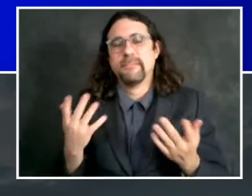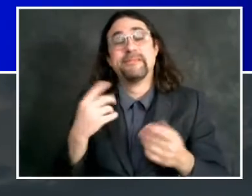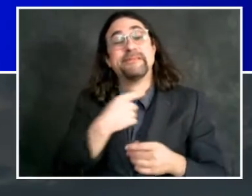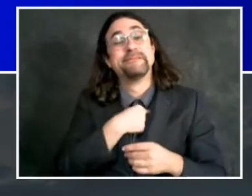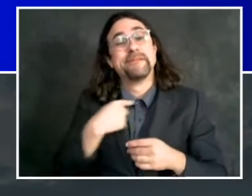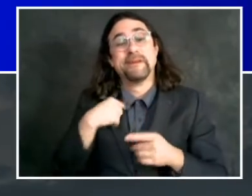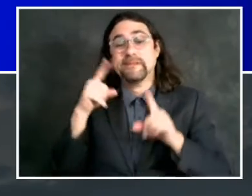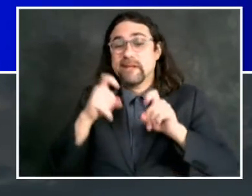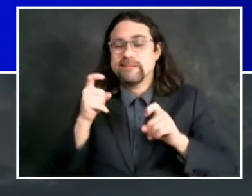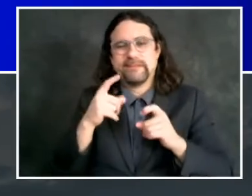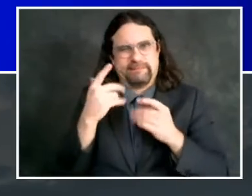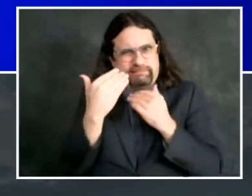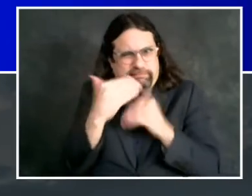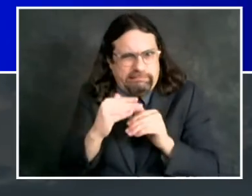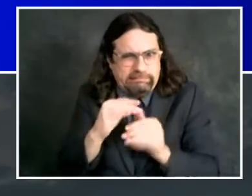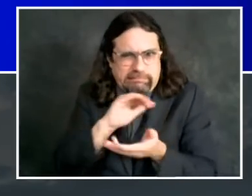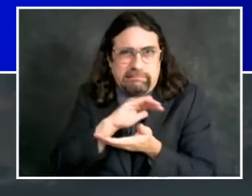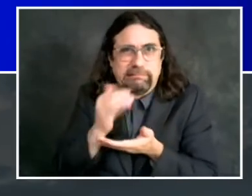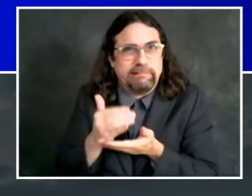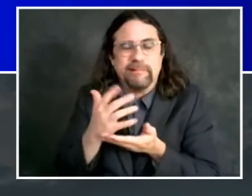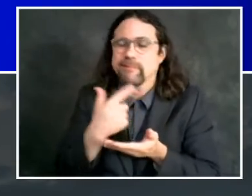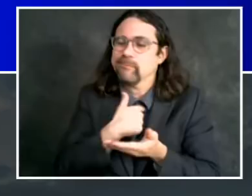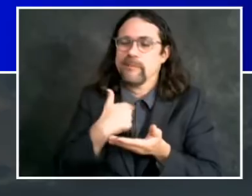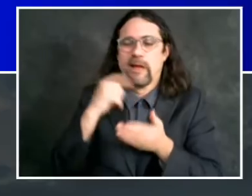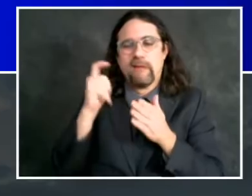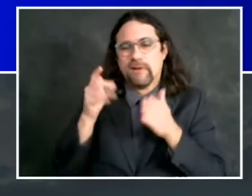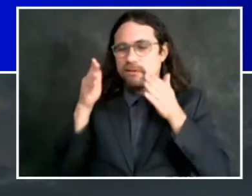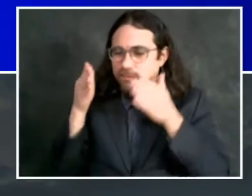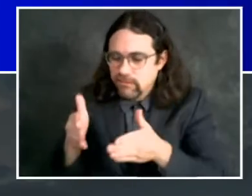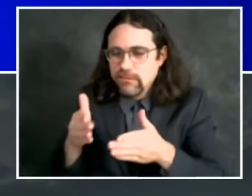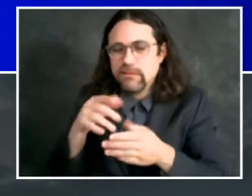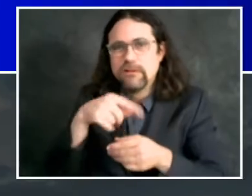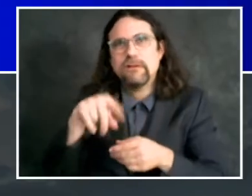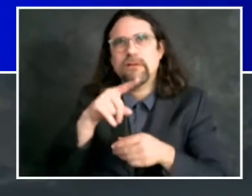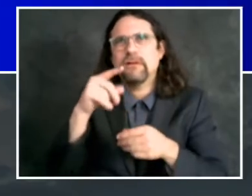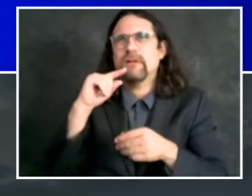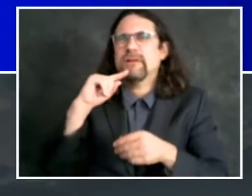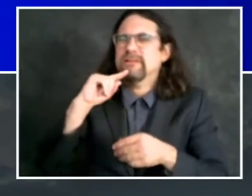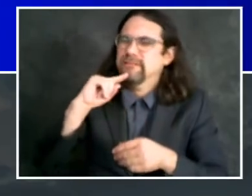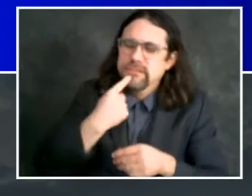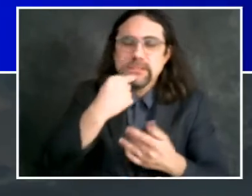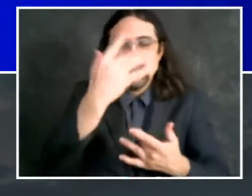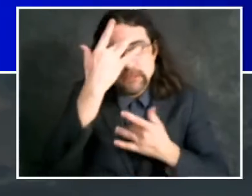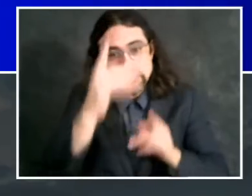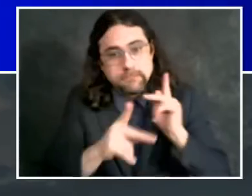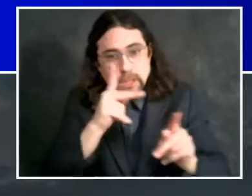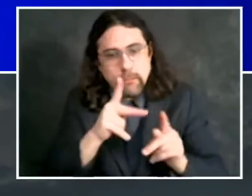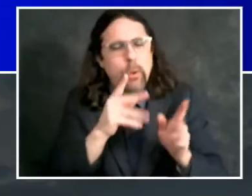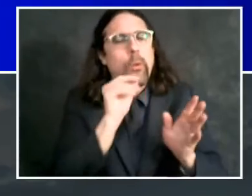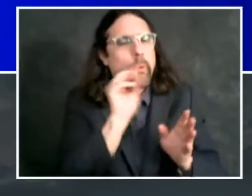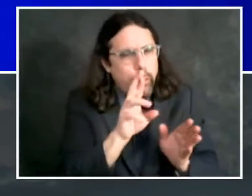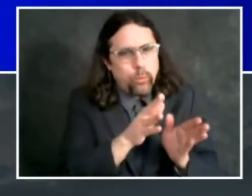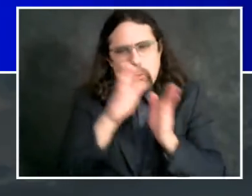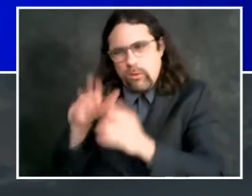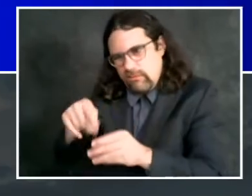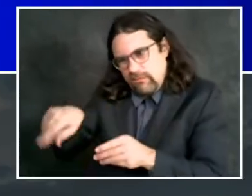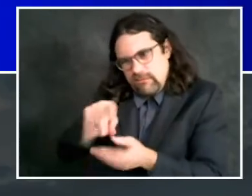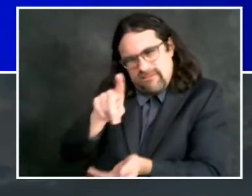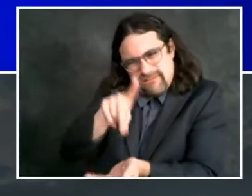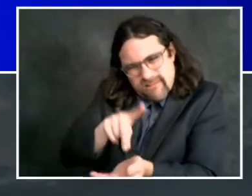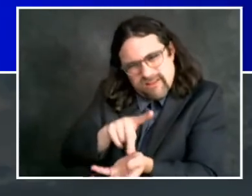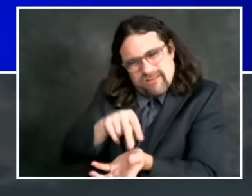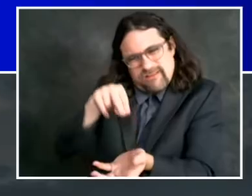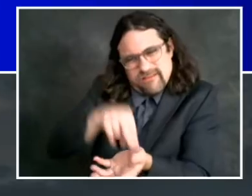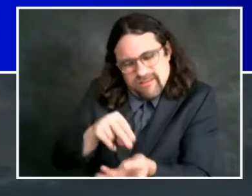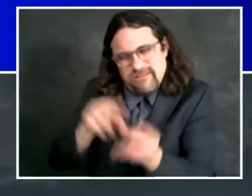able to stay at work, and the same with our first responders. But in recent weeks, the last couple of weeks, we finally had the testing